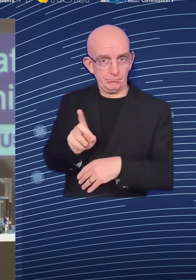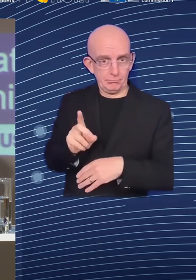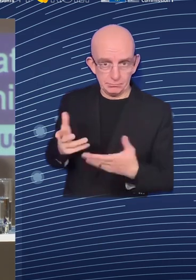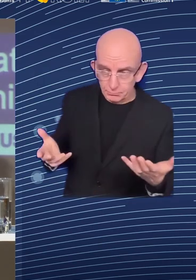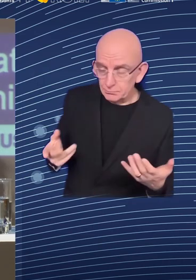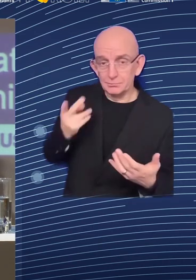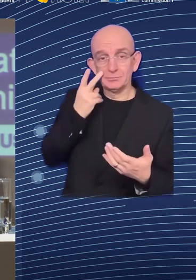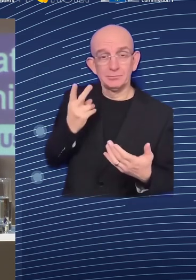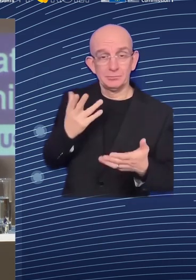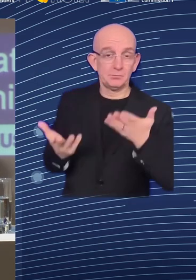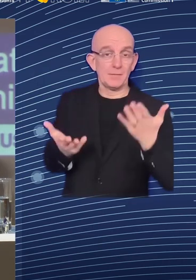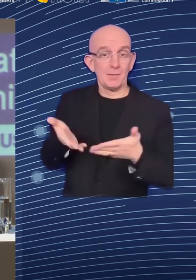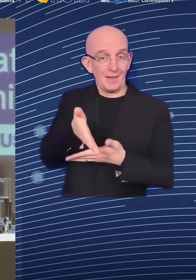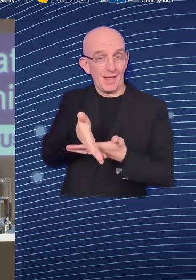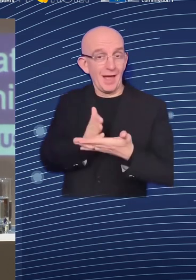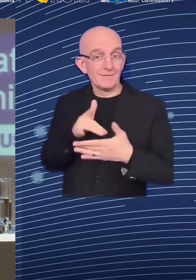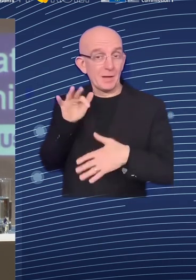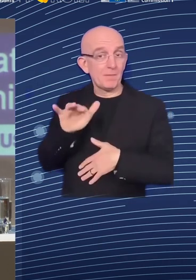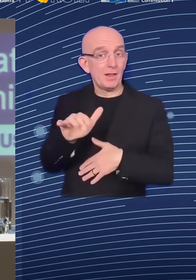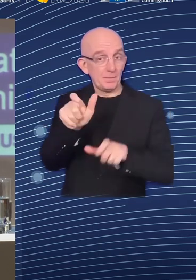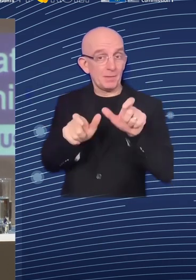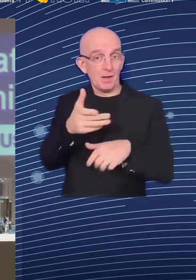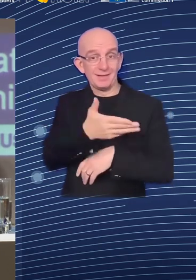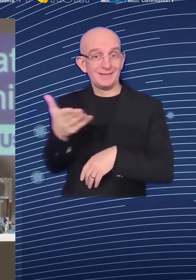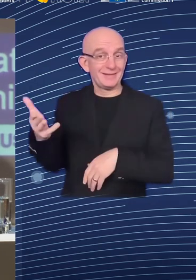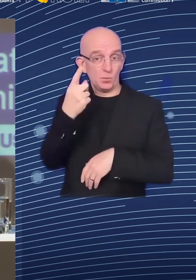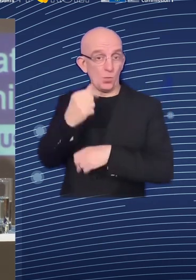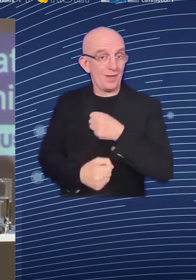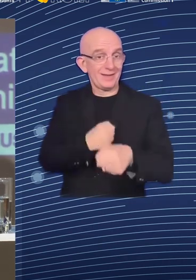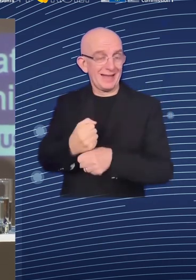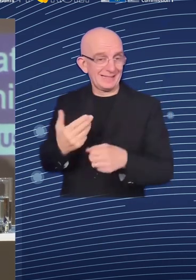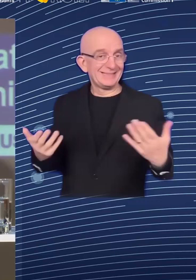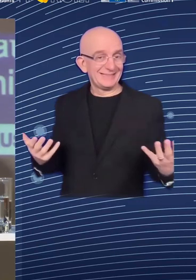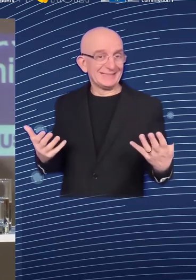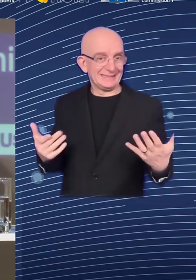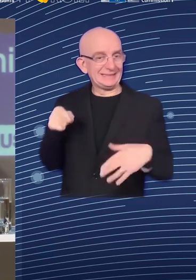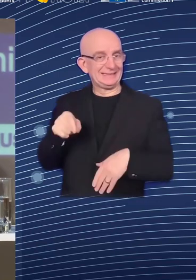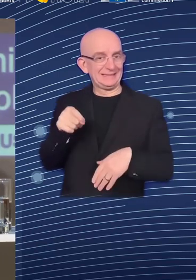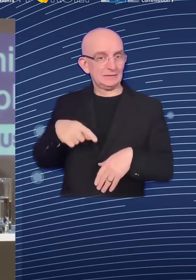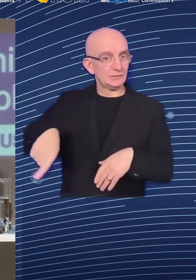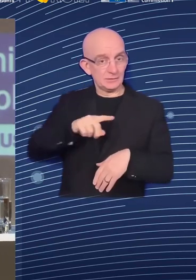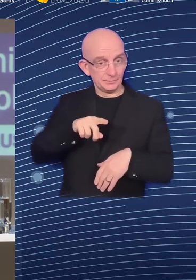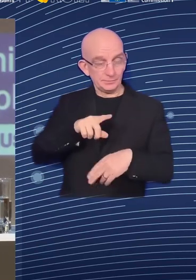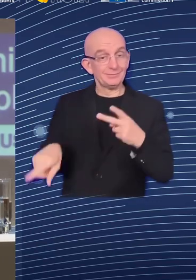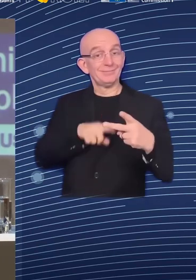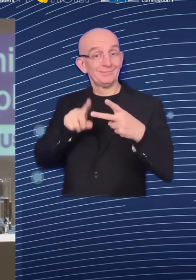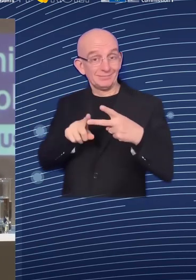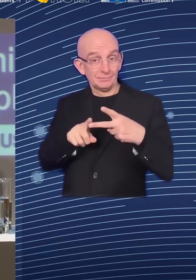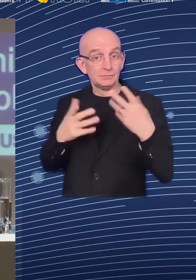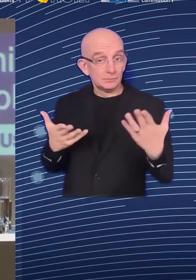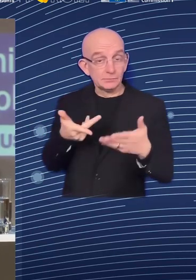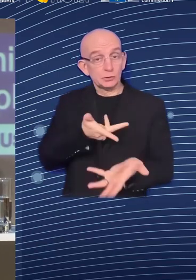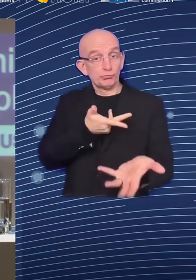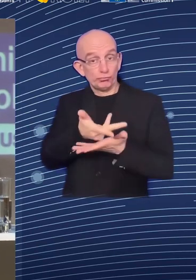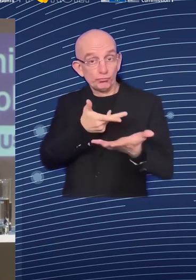it's talking to the people as an individual in its life. I give an example. Our main strategy for the next year